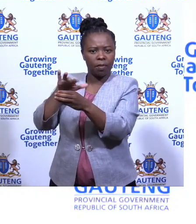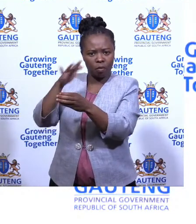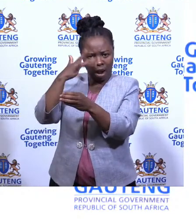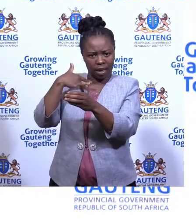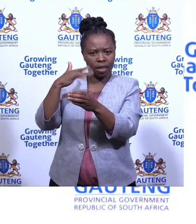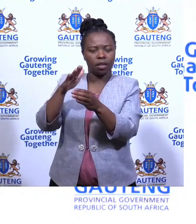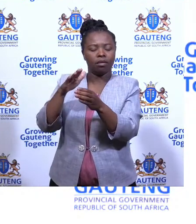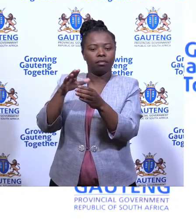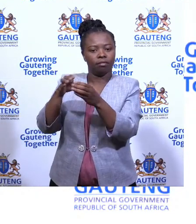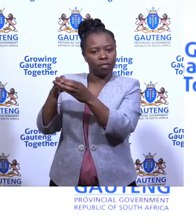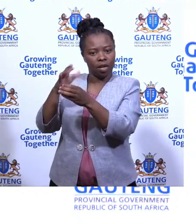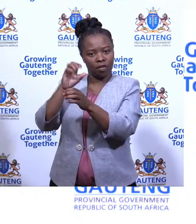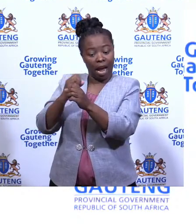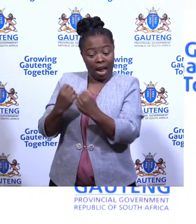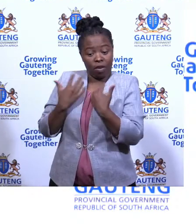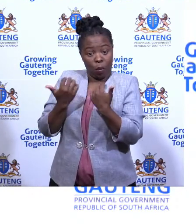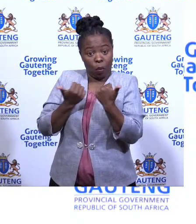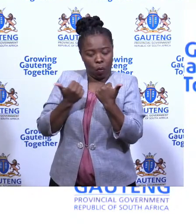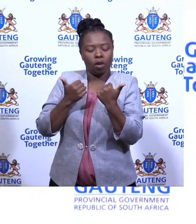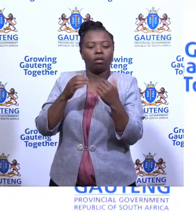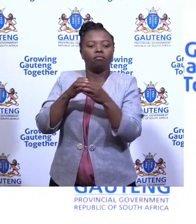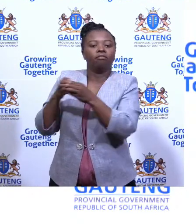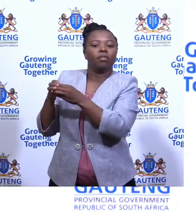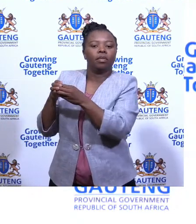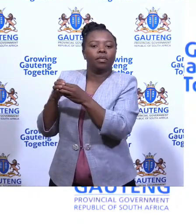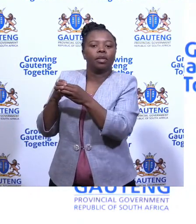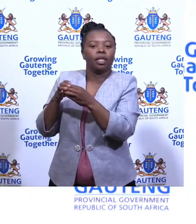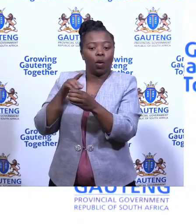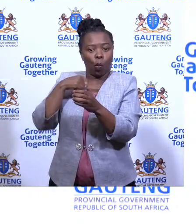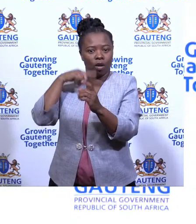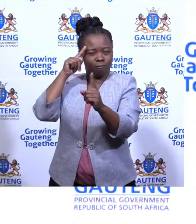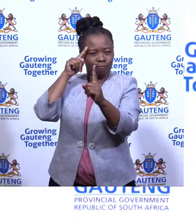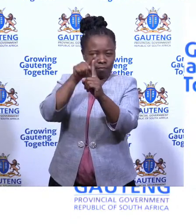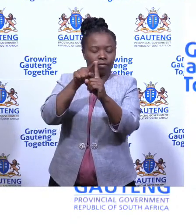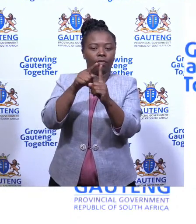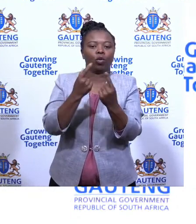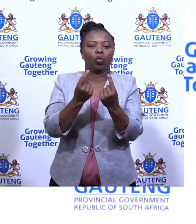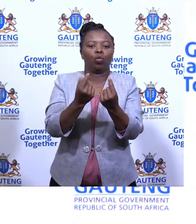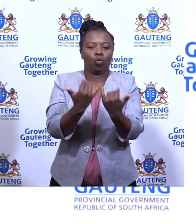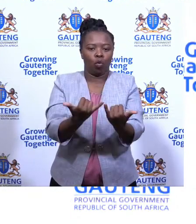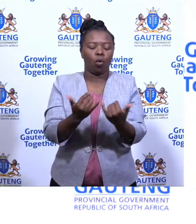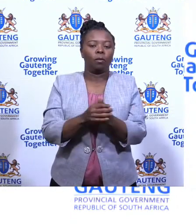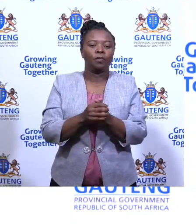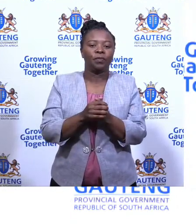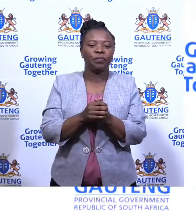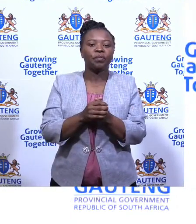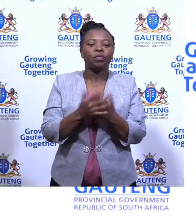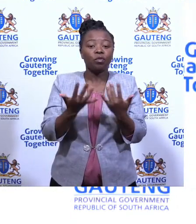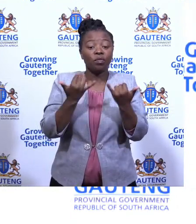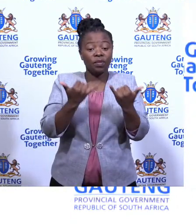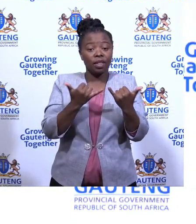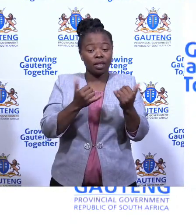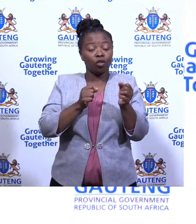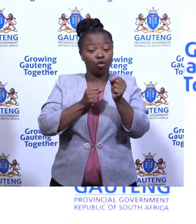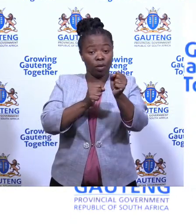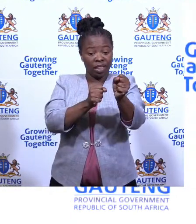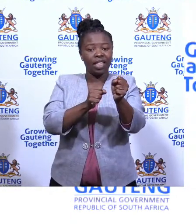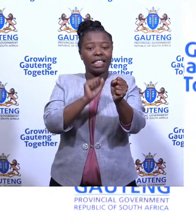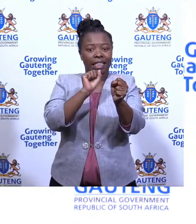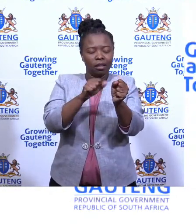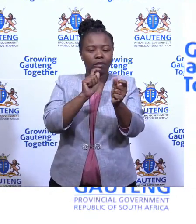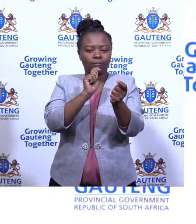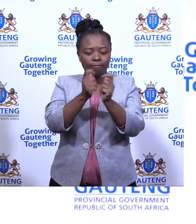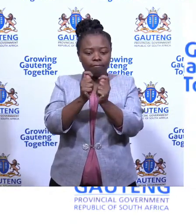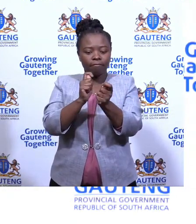are infected. So as I say, that strategy will continue to be adapted as